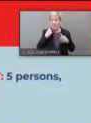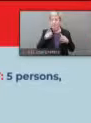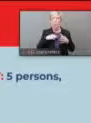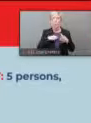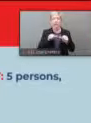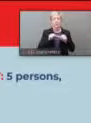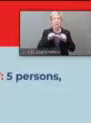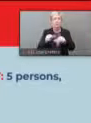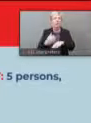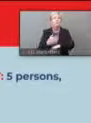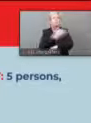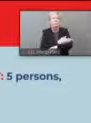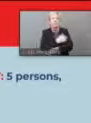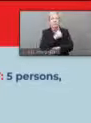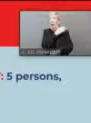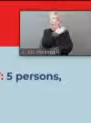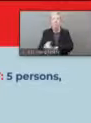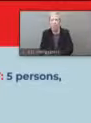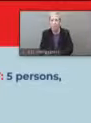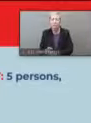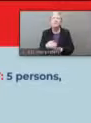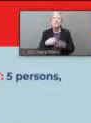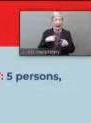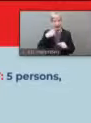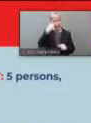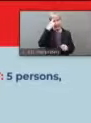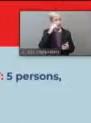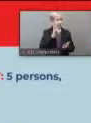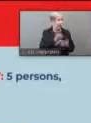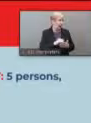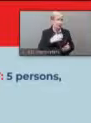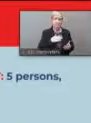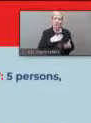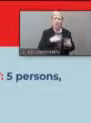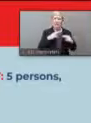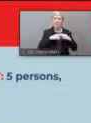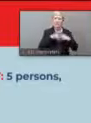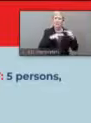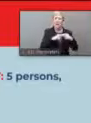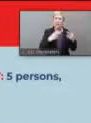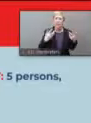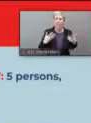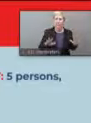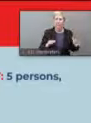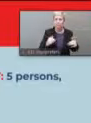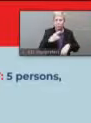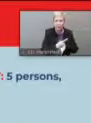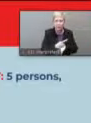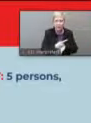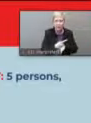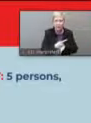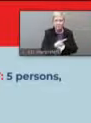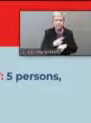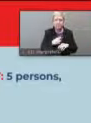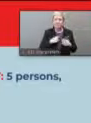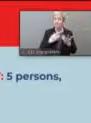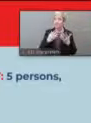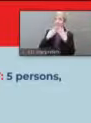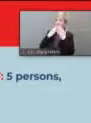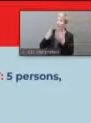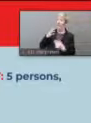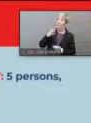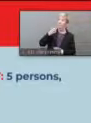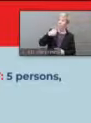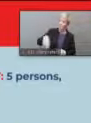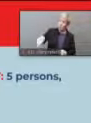I believe that is all of my slides for today. And I want to thank everyone